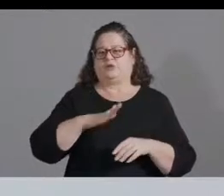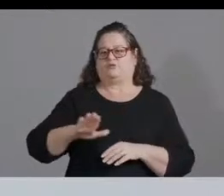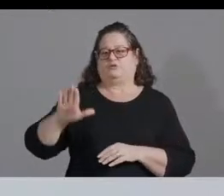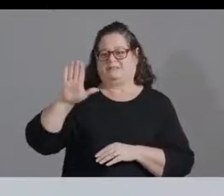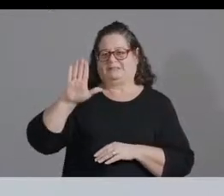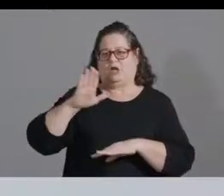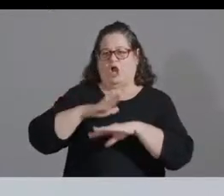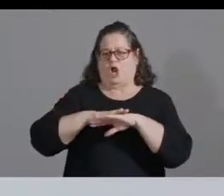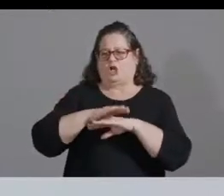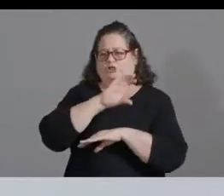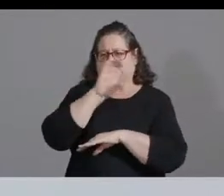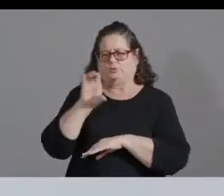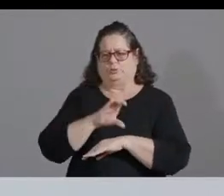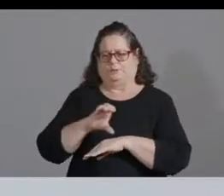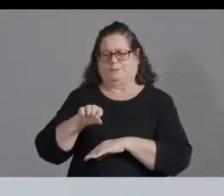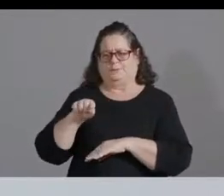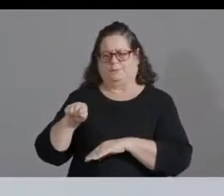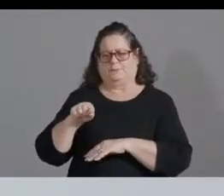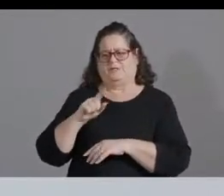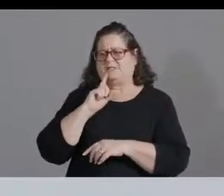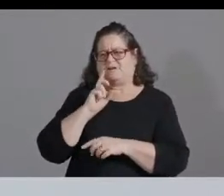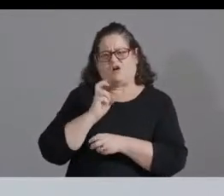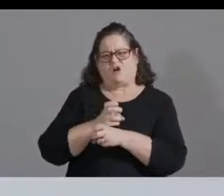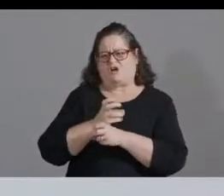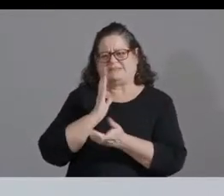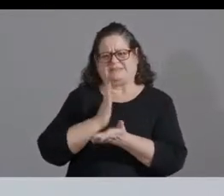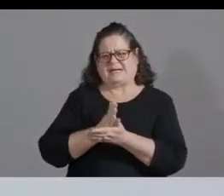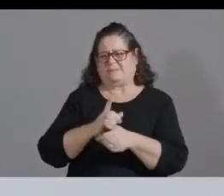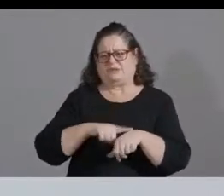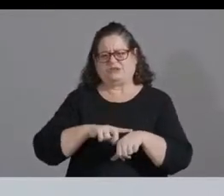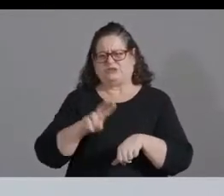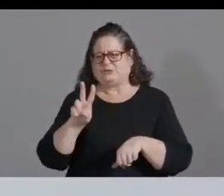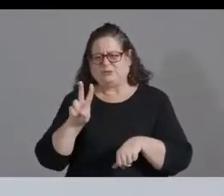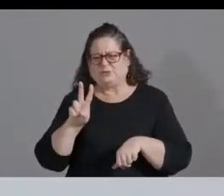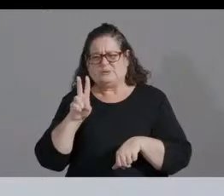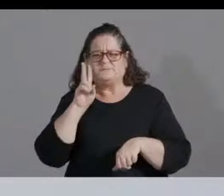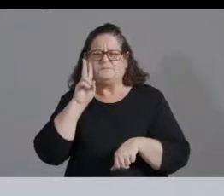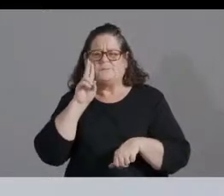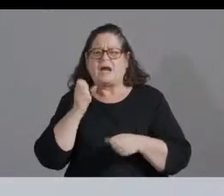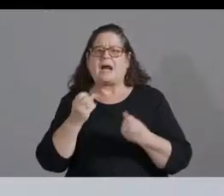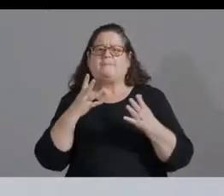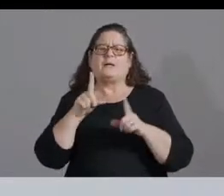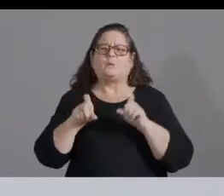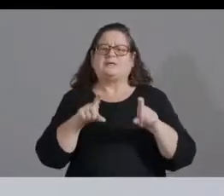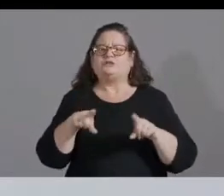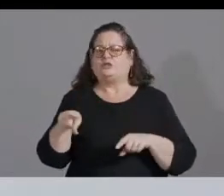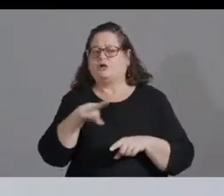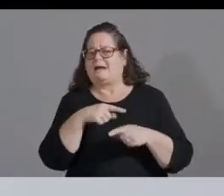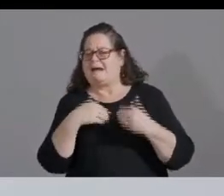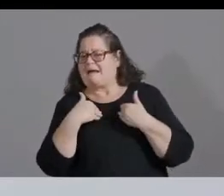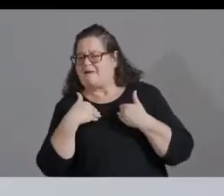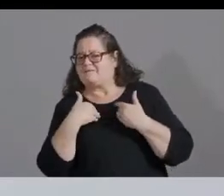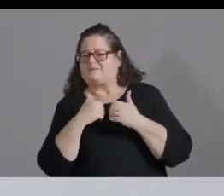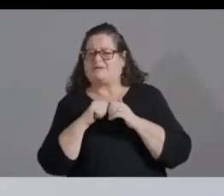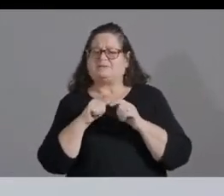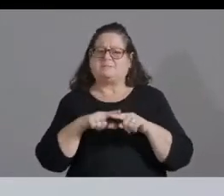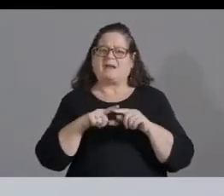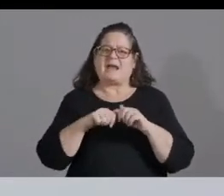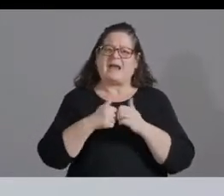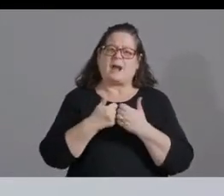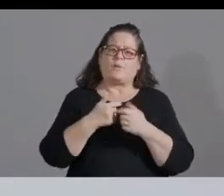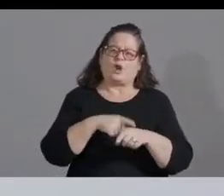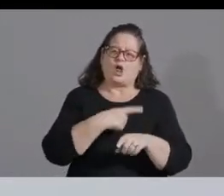at 2 today, so how many questions we get through will depend on how you ask the questions. So with that, I'll hand it over to Dr.